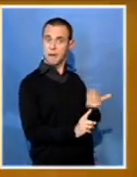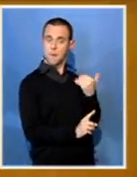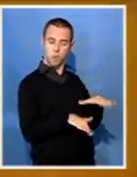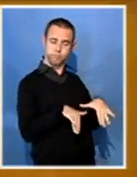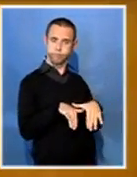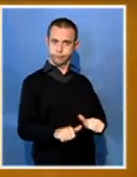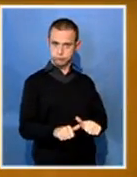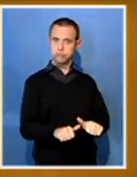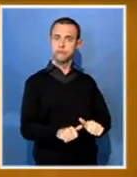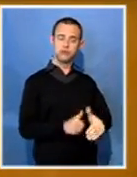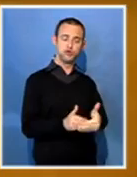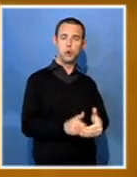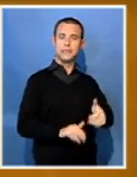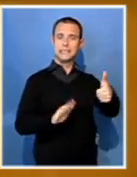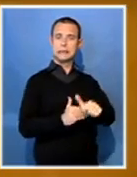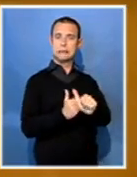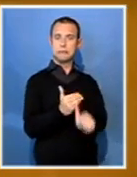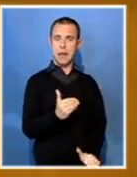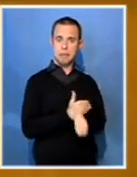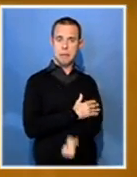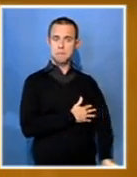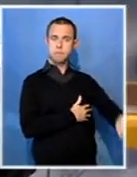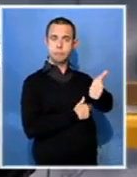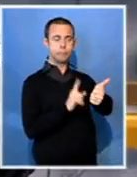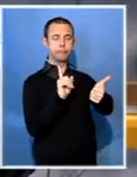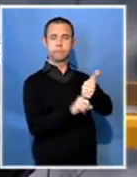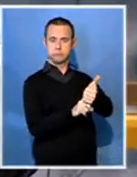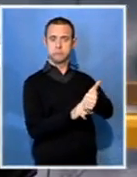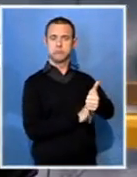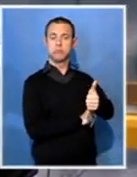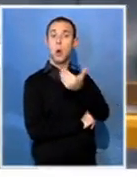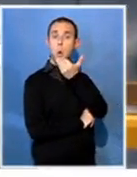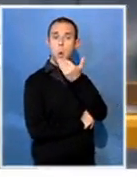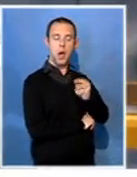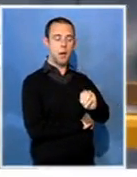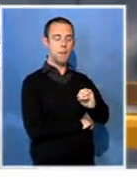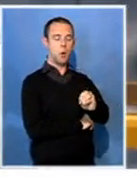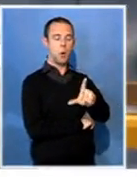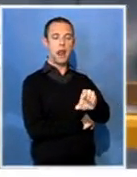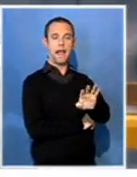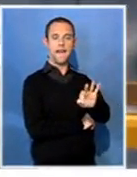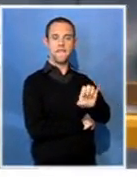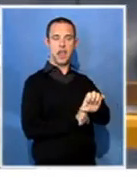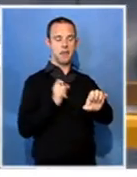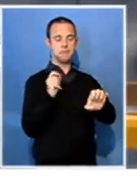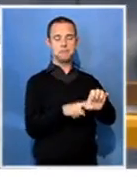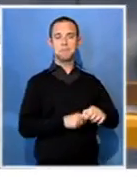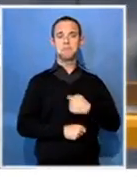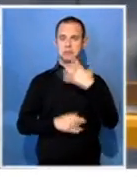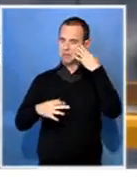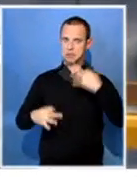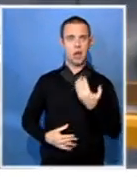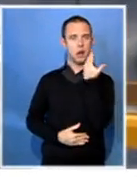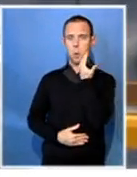broadcasts and subscriptions to the New Age newspapers. In the end, the position I took did not go